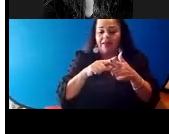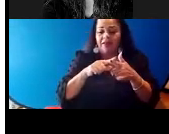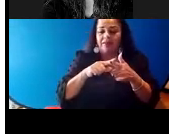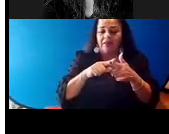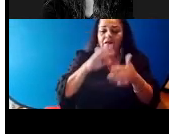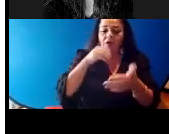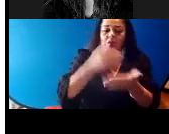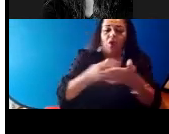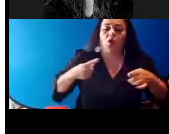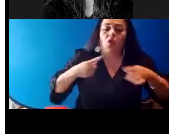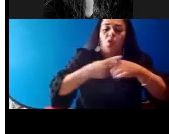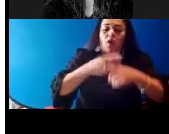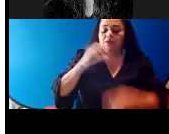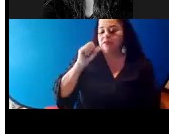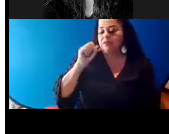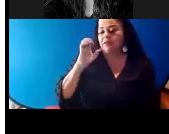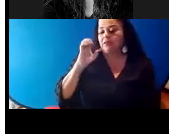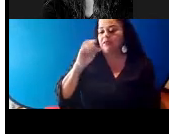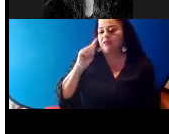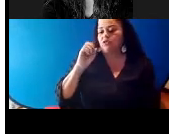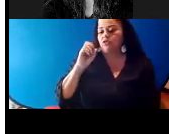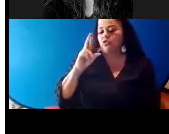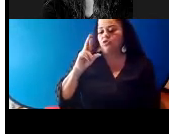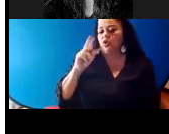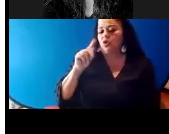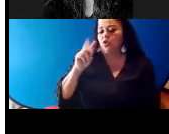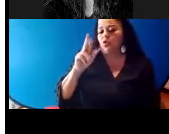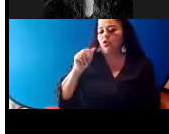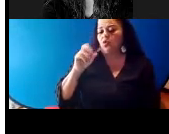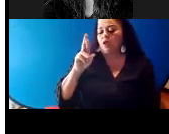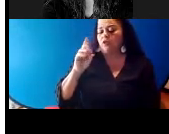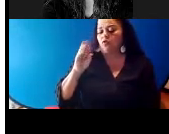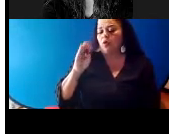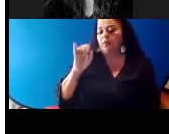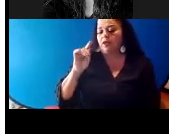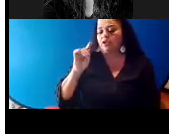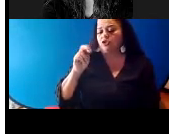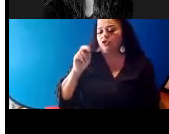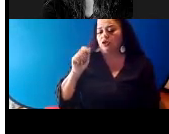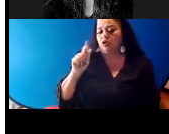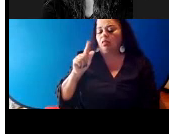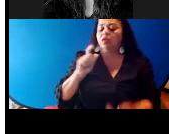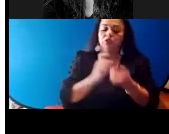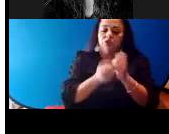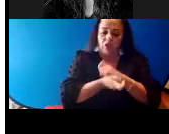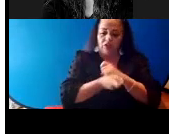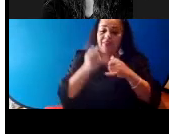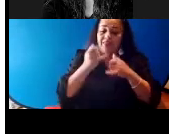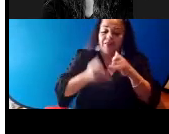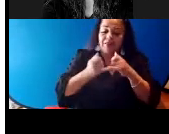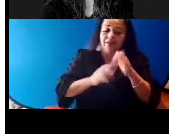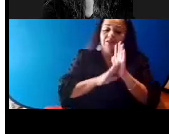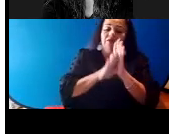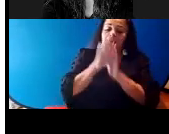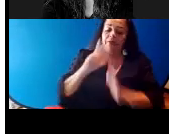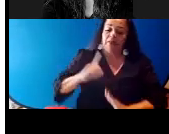cross-sector transformational change, right? And these ideas around power sharing, district budgeting. And this last piece to develop the legislative agenda, right? And